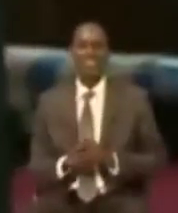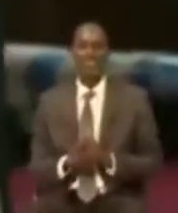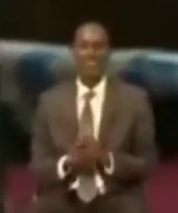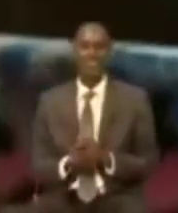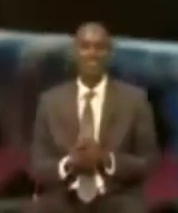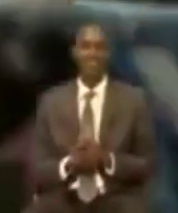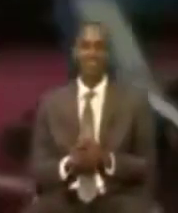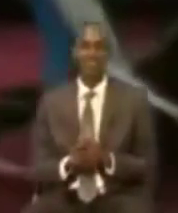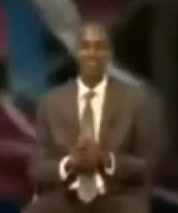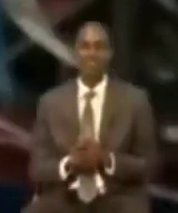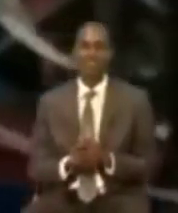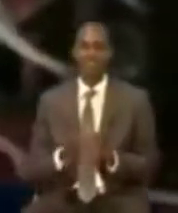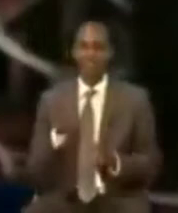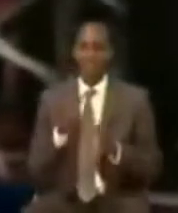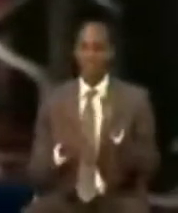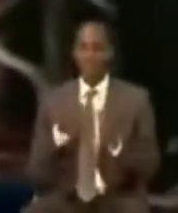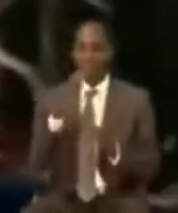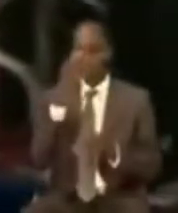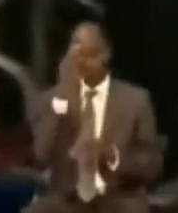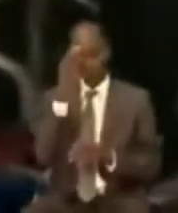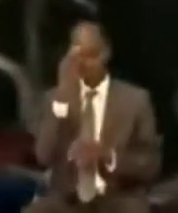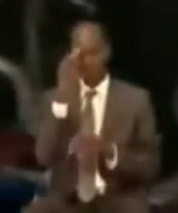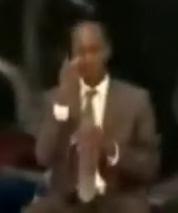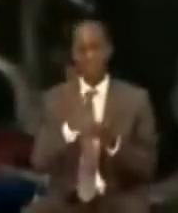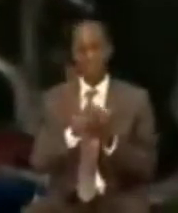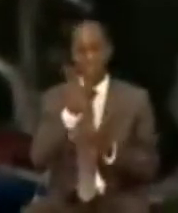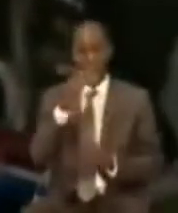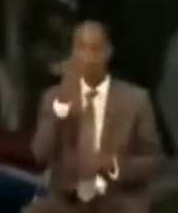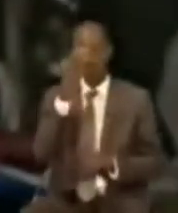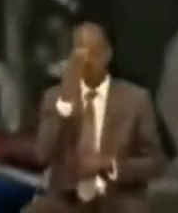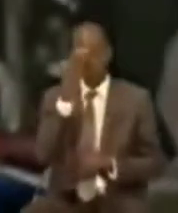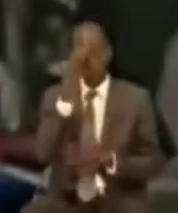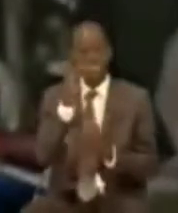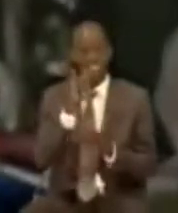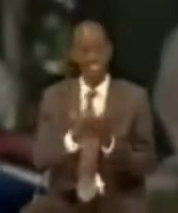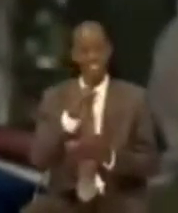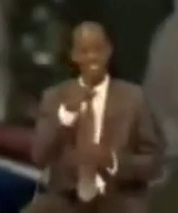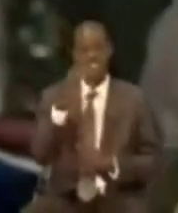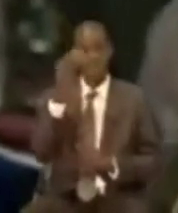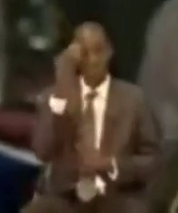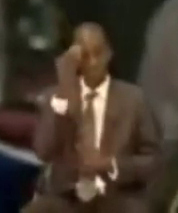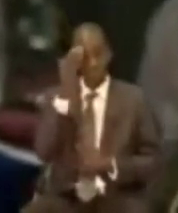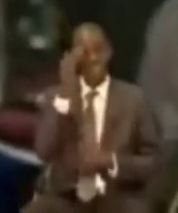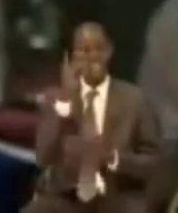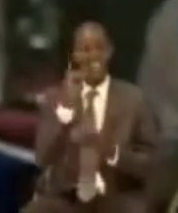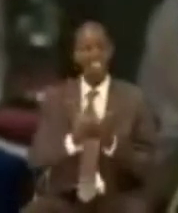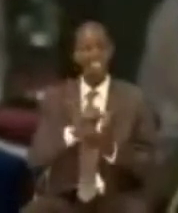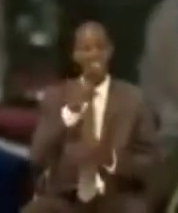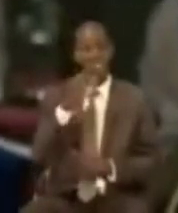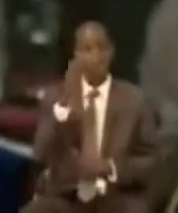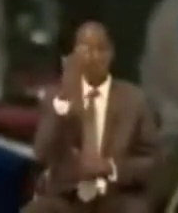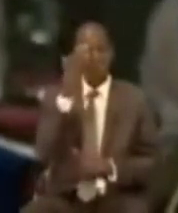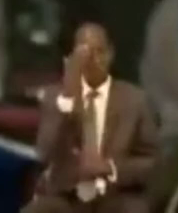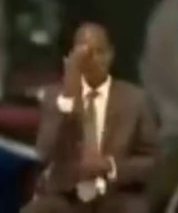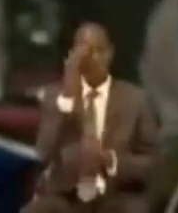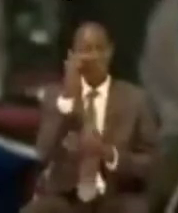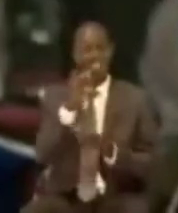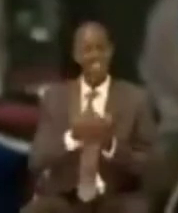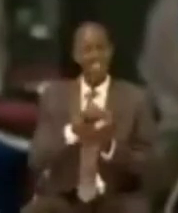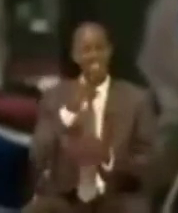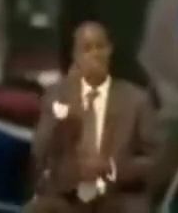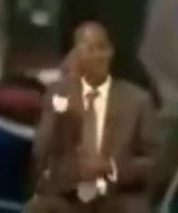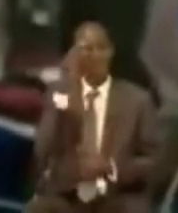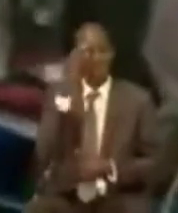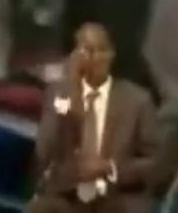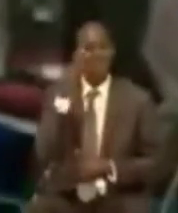If you know that you know that you know that you know that you know that you know that you know that you know that you are living